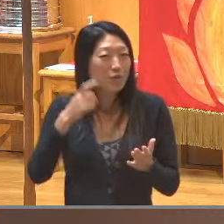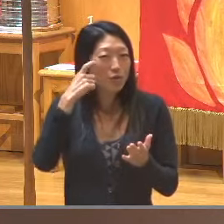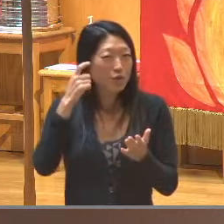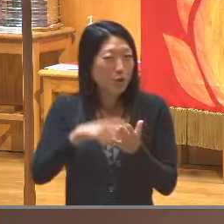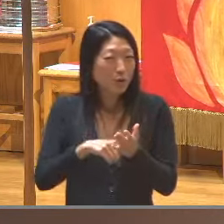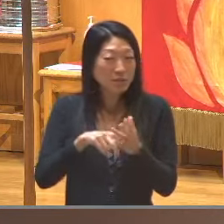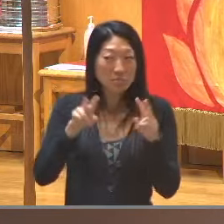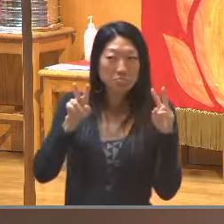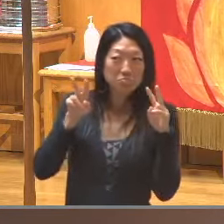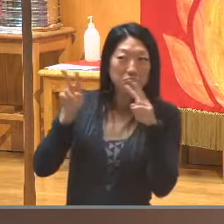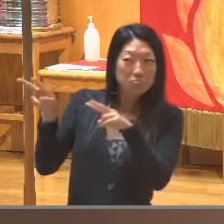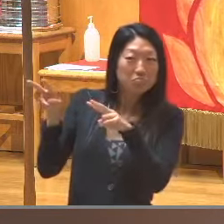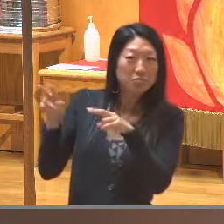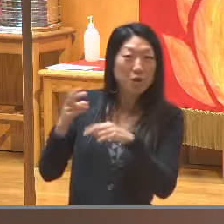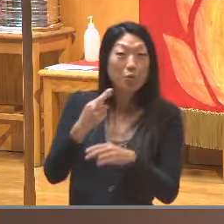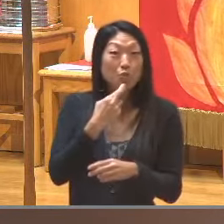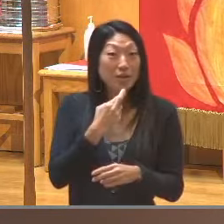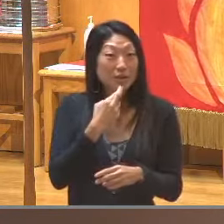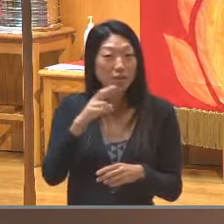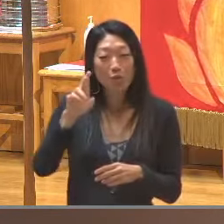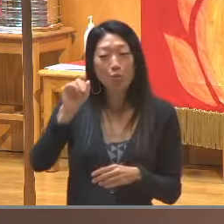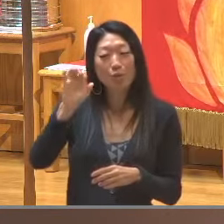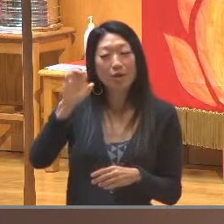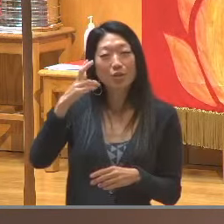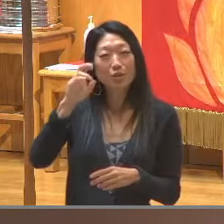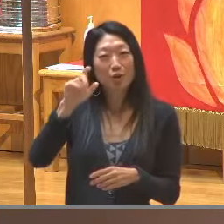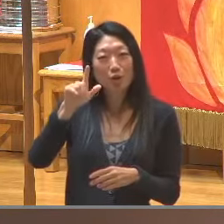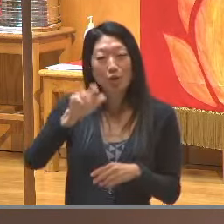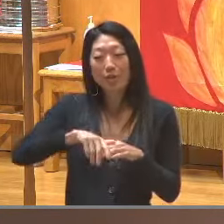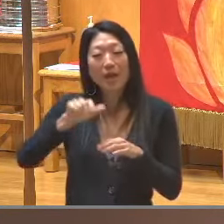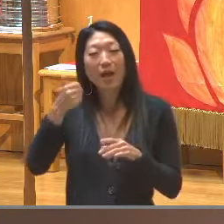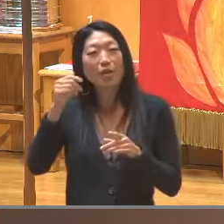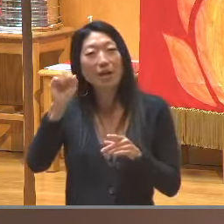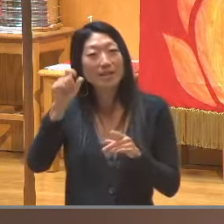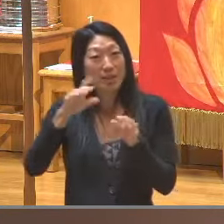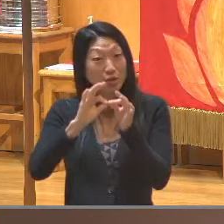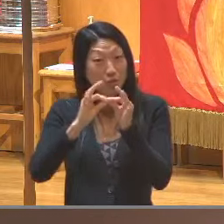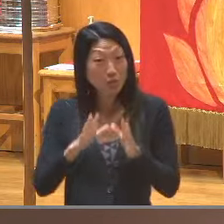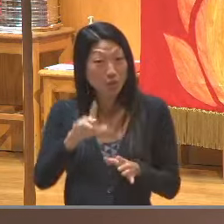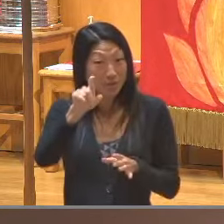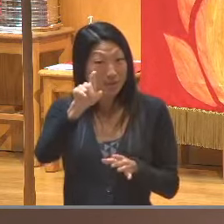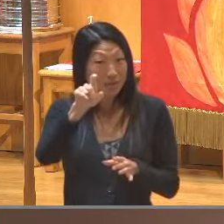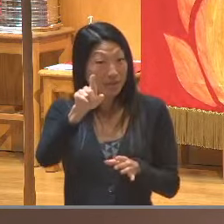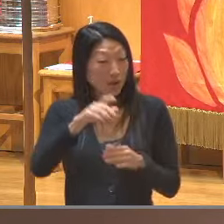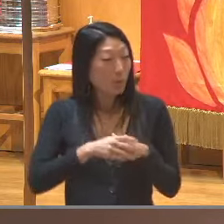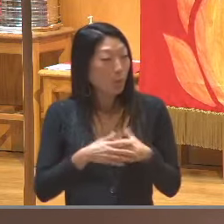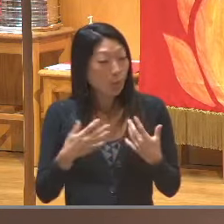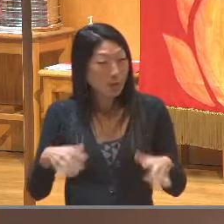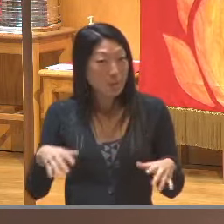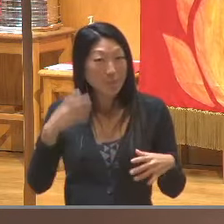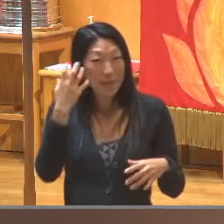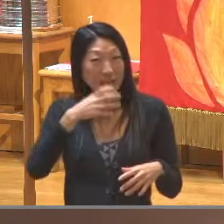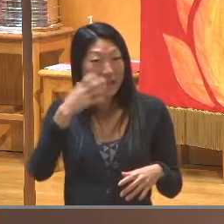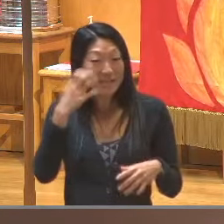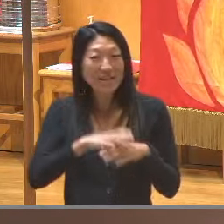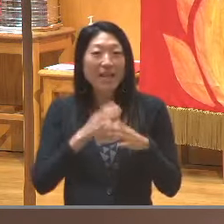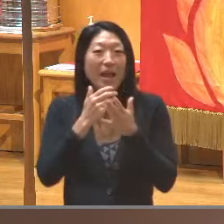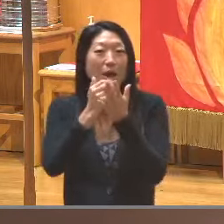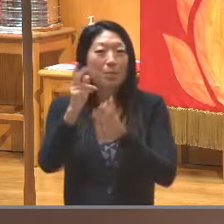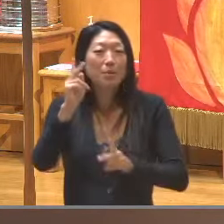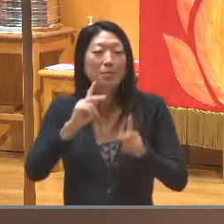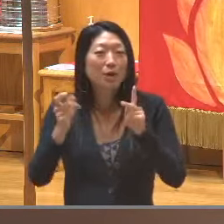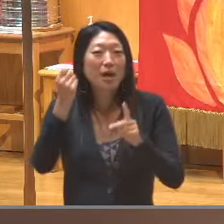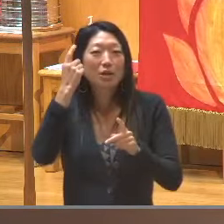paid attention to Rachel or any of our other ASL interpreters? Isn't it amazing that they help people